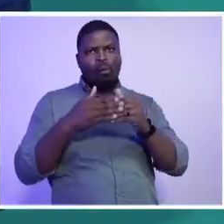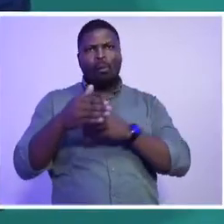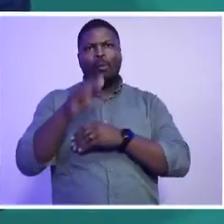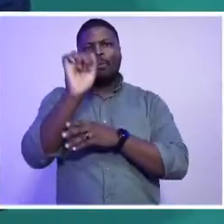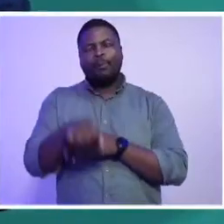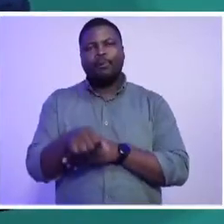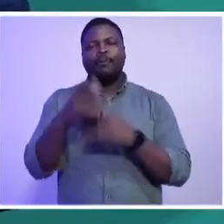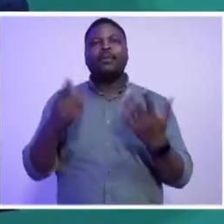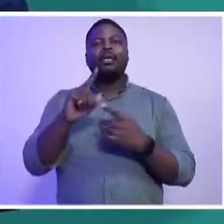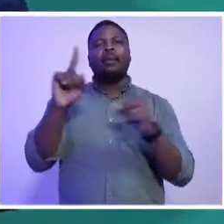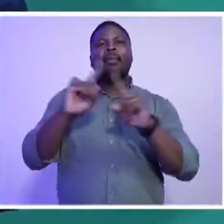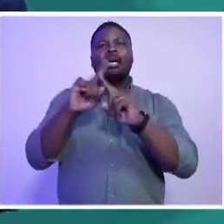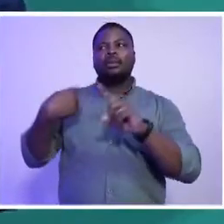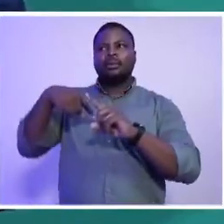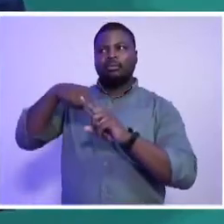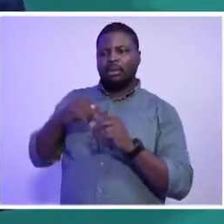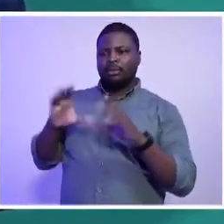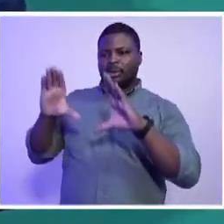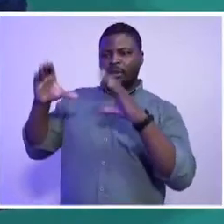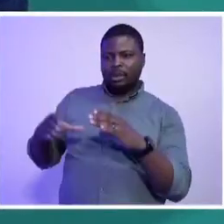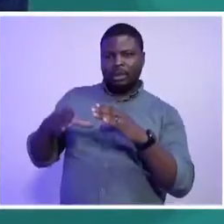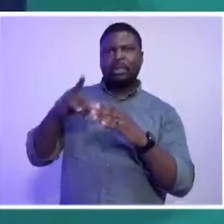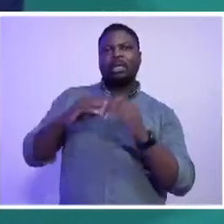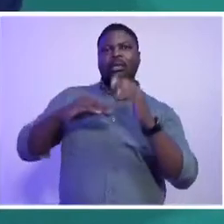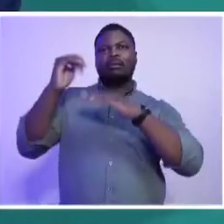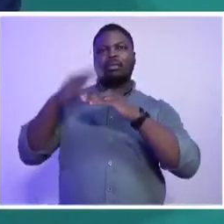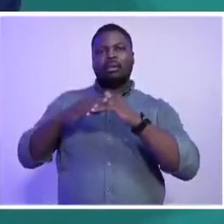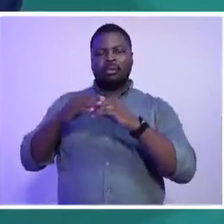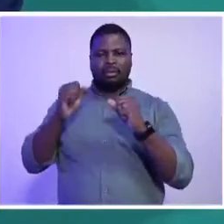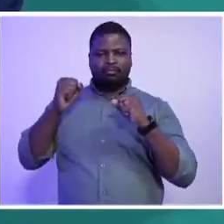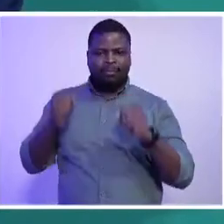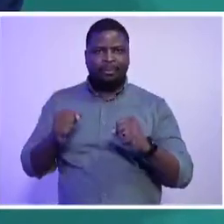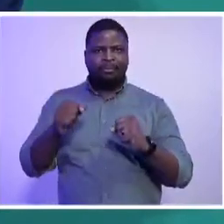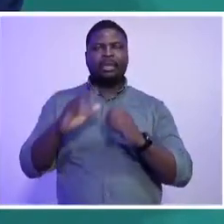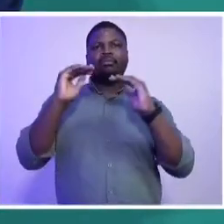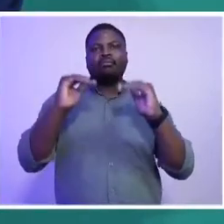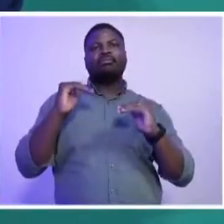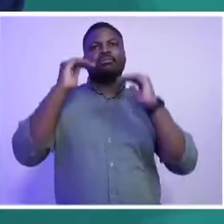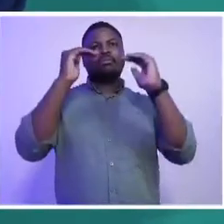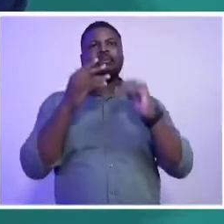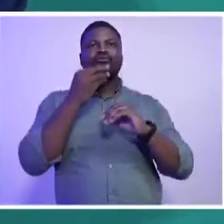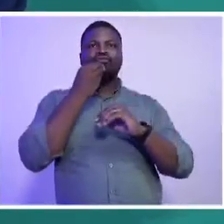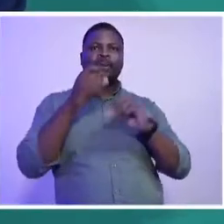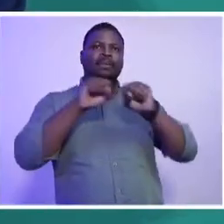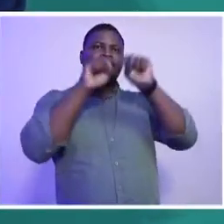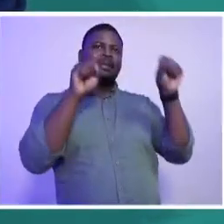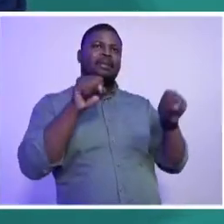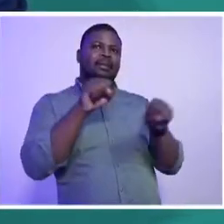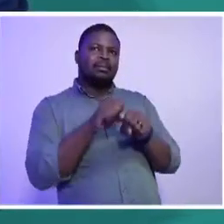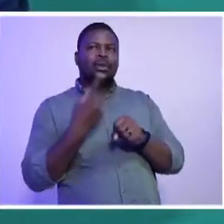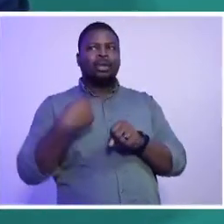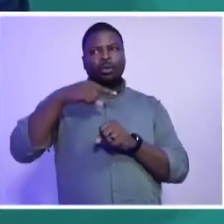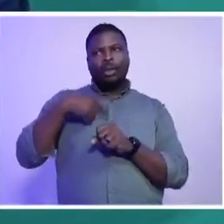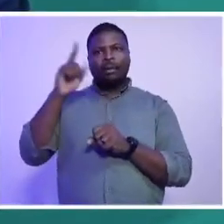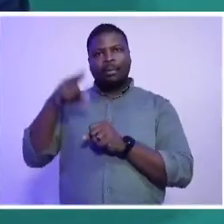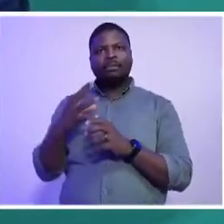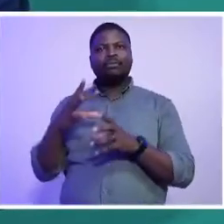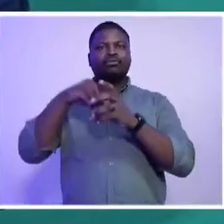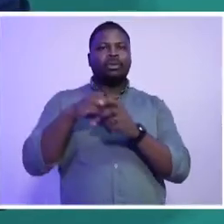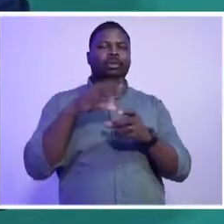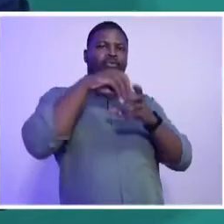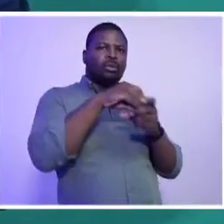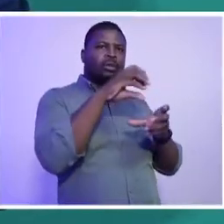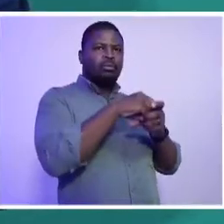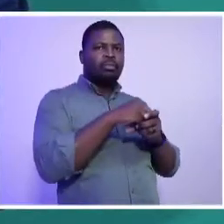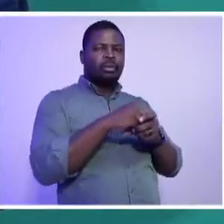our sector towards building sustainable and resilient food systems, we must be inclusive in our approach.